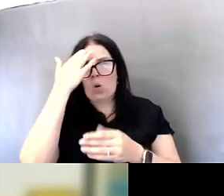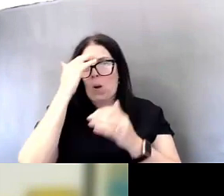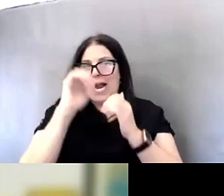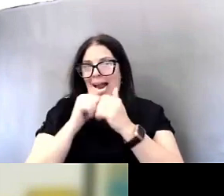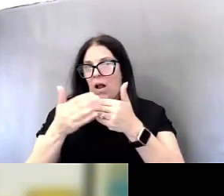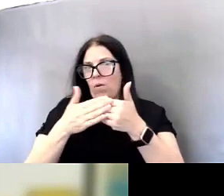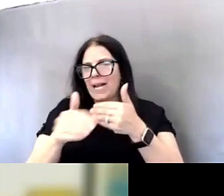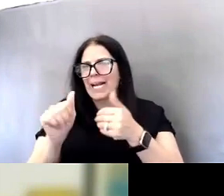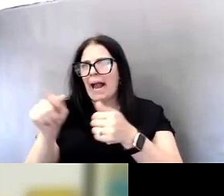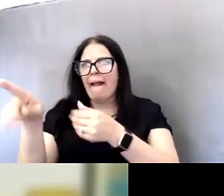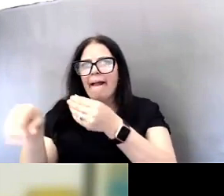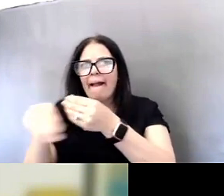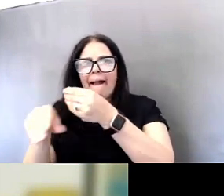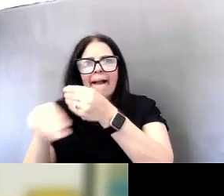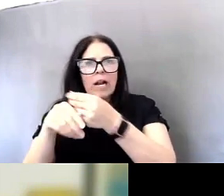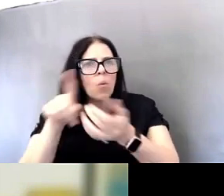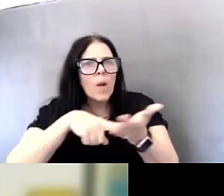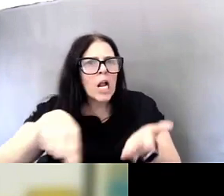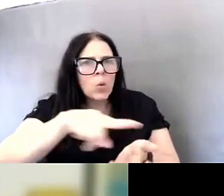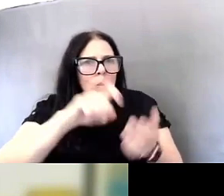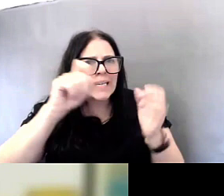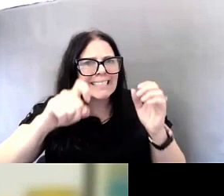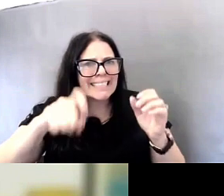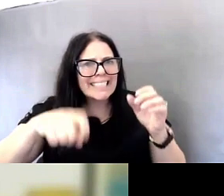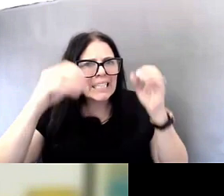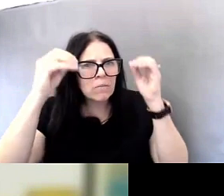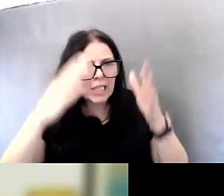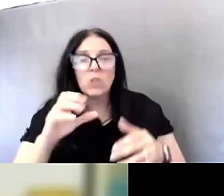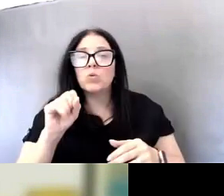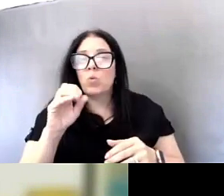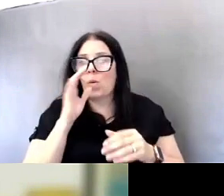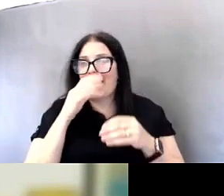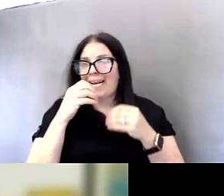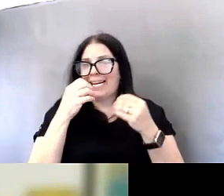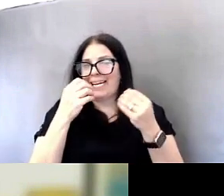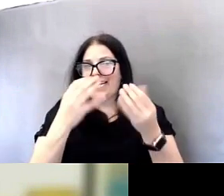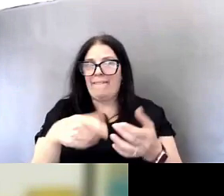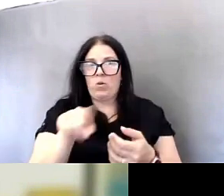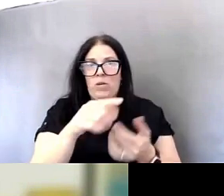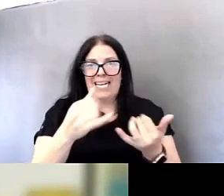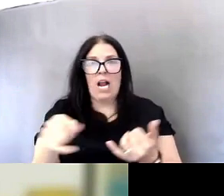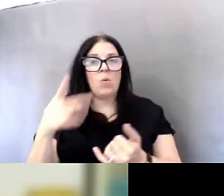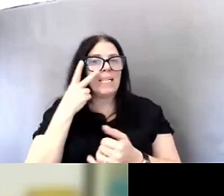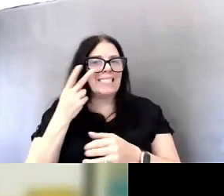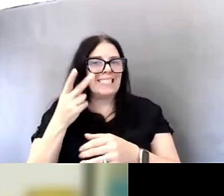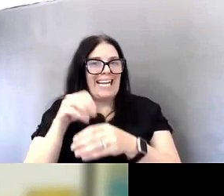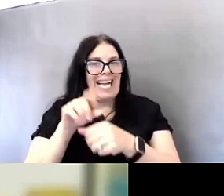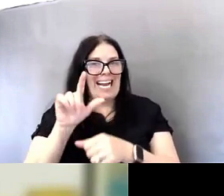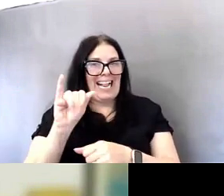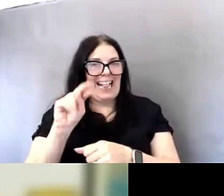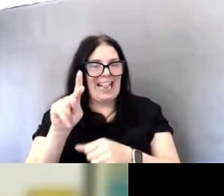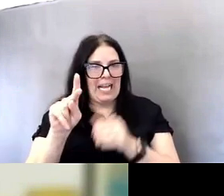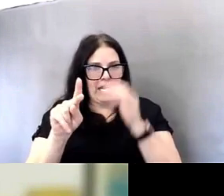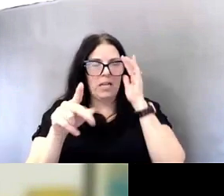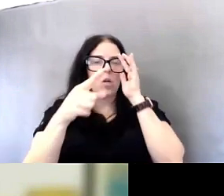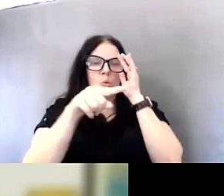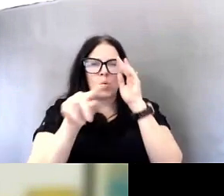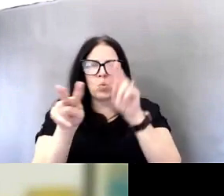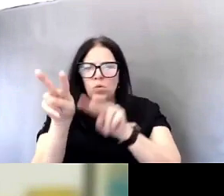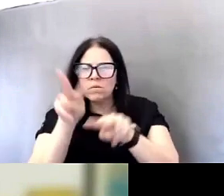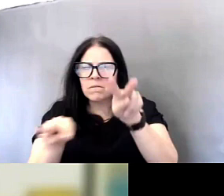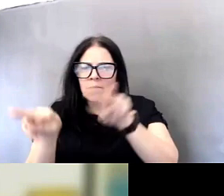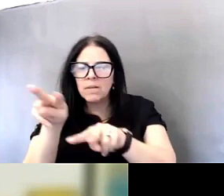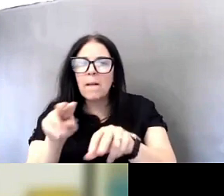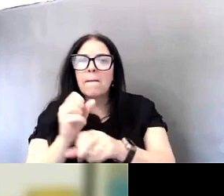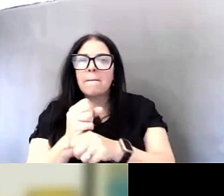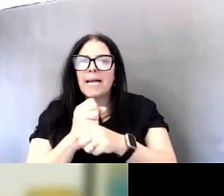Christine and Yep. Guylaine? Yeah. Perfect. All right. So when you look at the resources on the collection website, we really hope that you can note